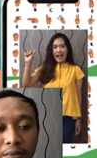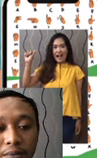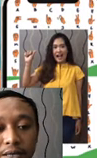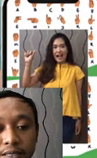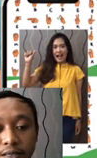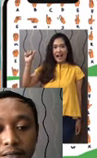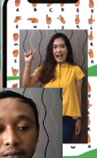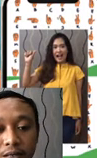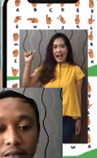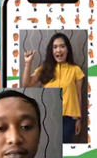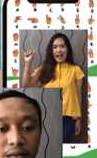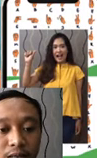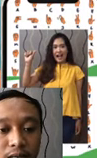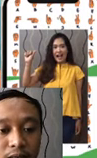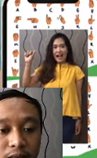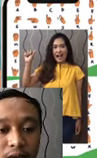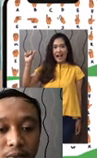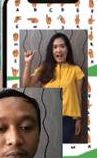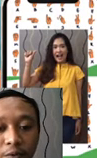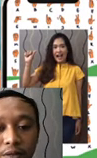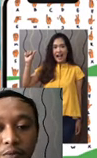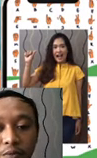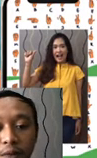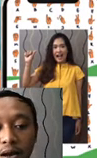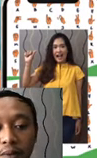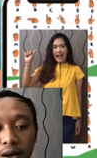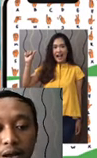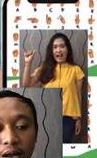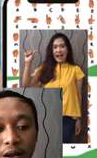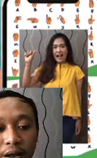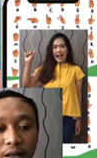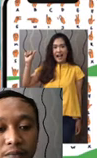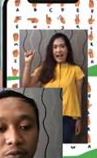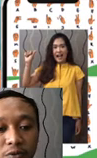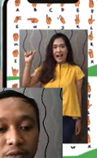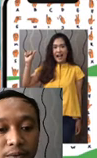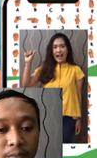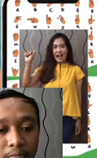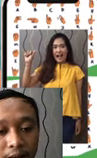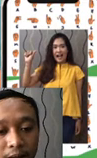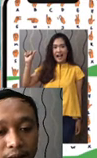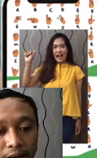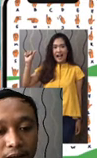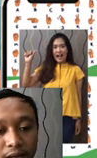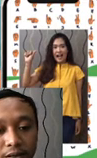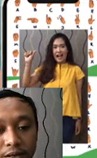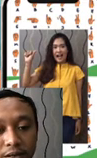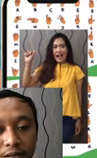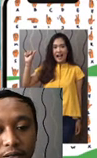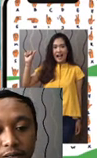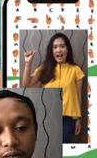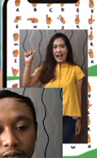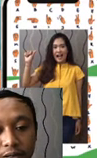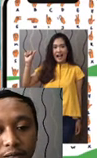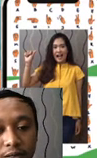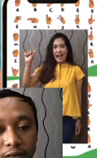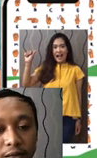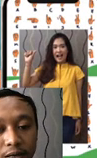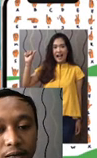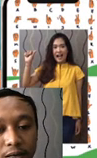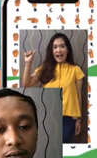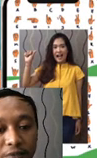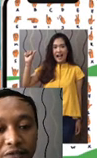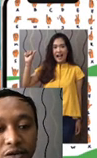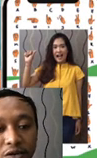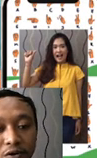reality application. Second, point the mobile camera at the poster. In the intent